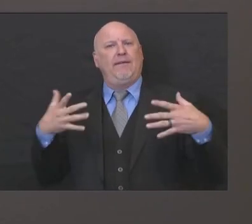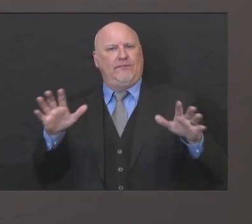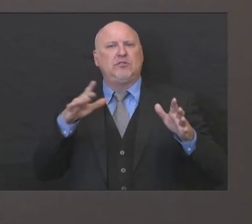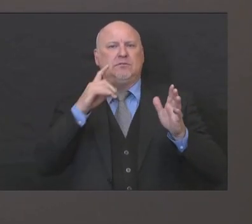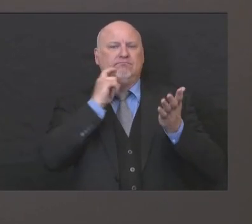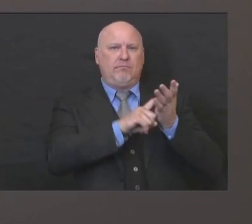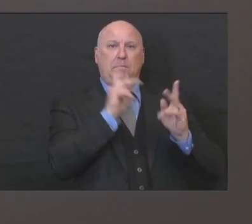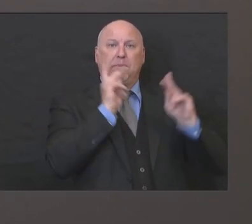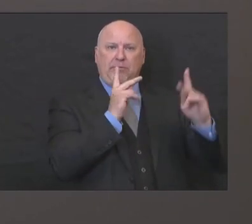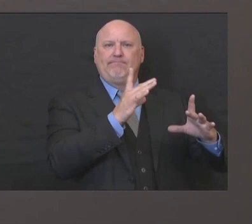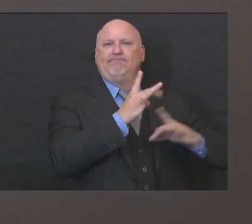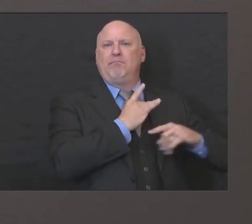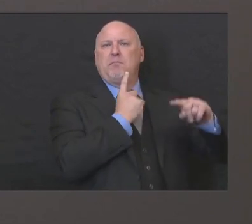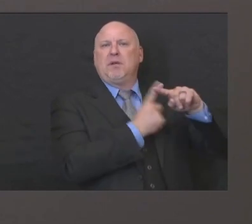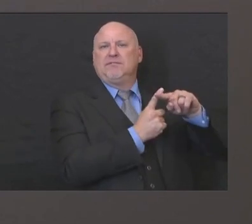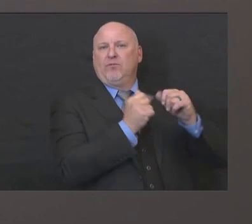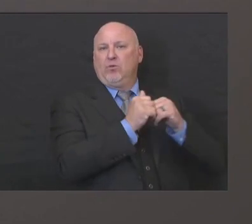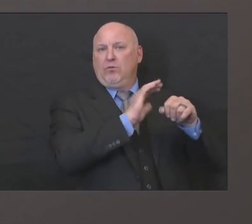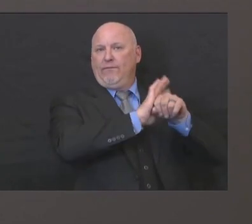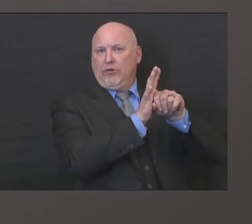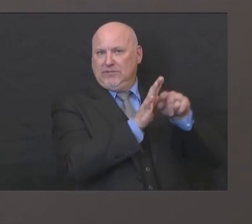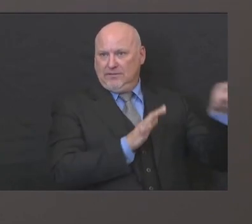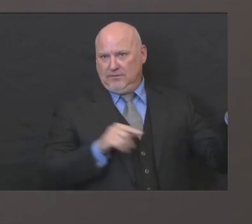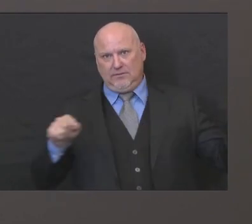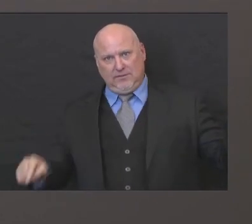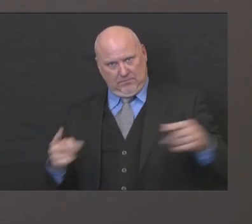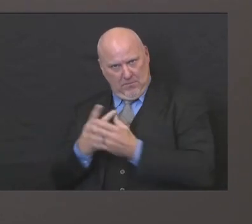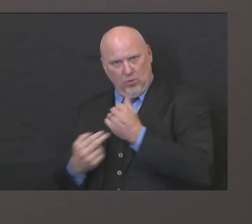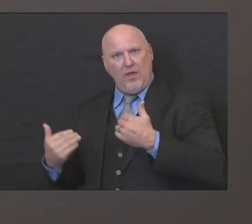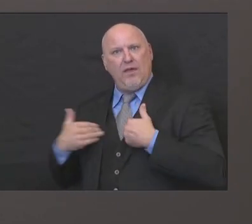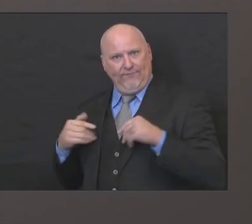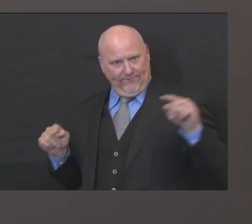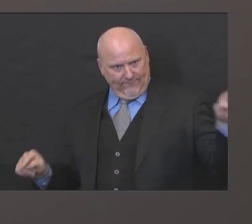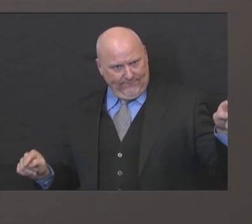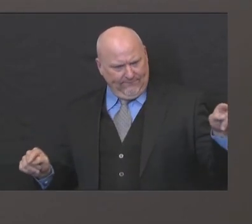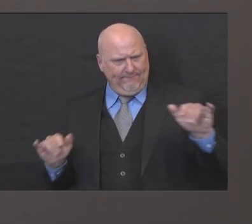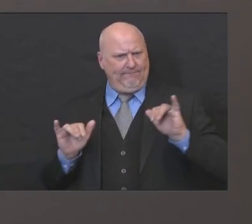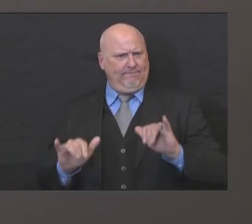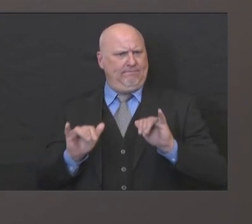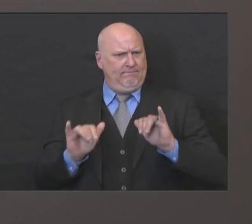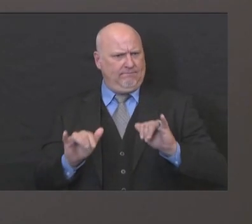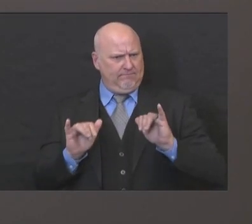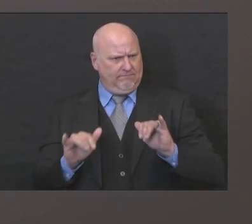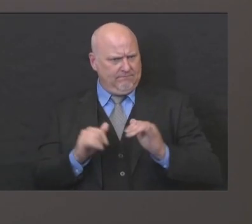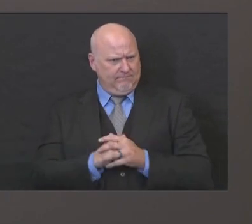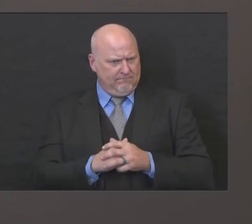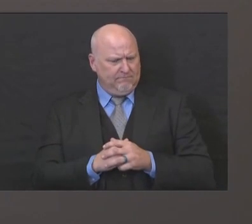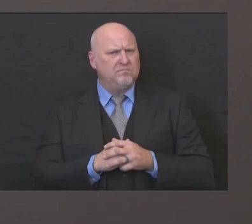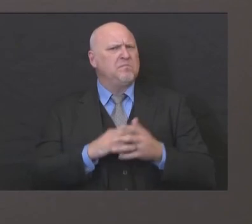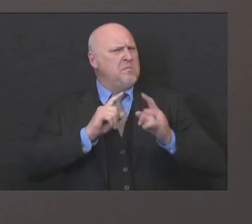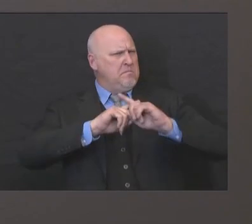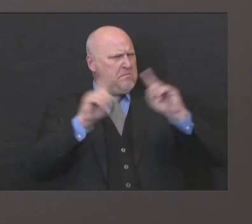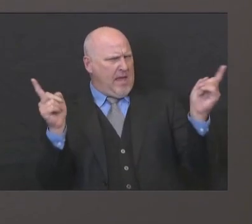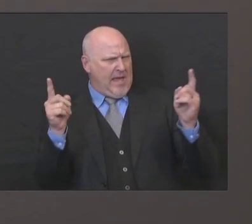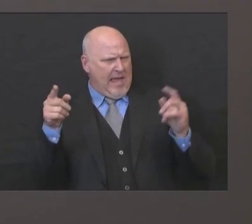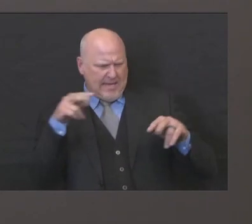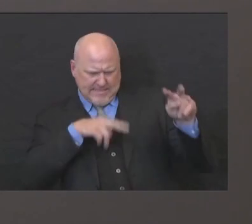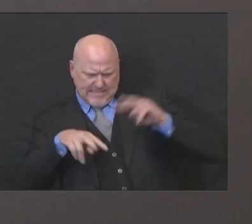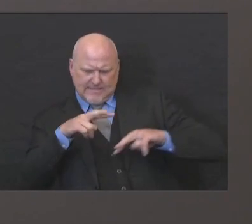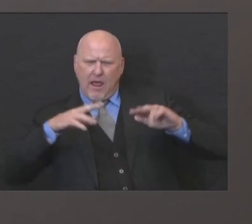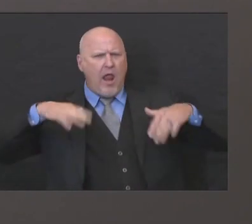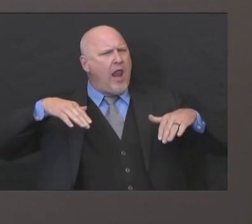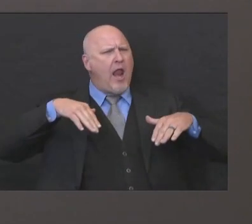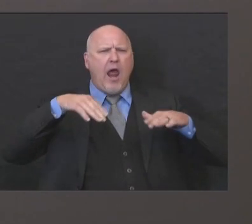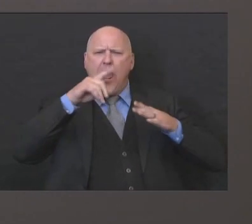in transmitting the virus to humans. As it now stands, due to limited information and research, the risk of animals